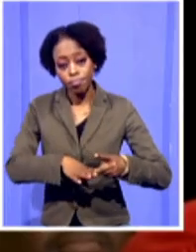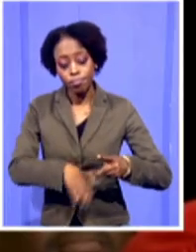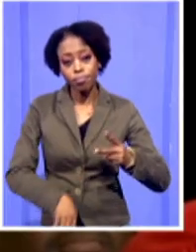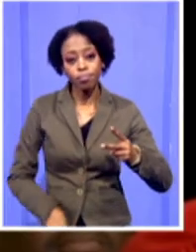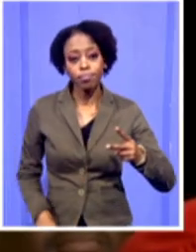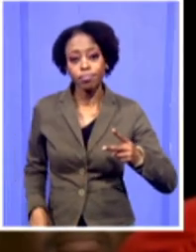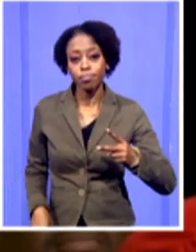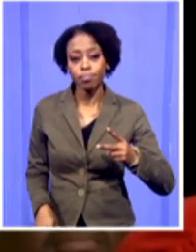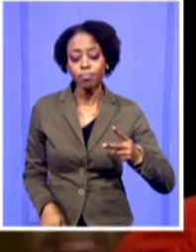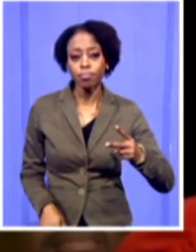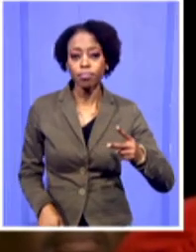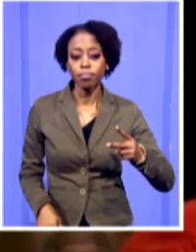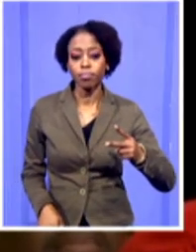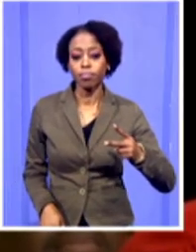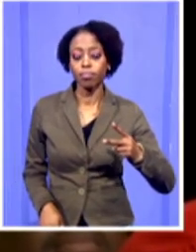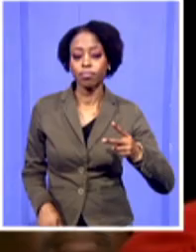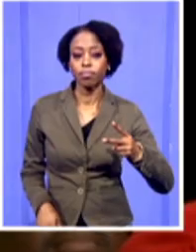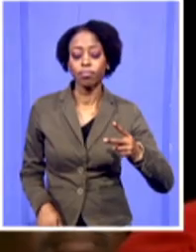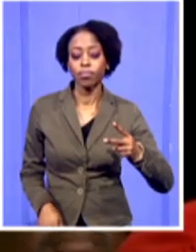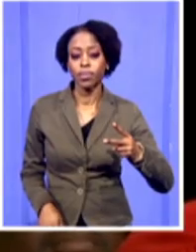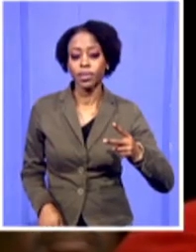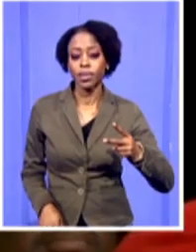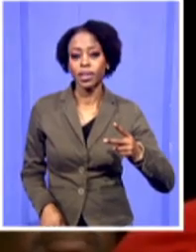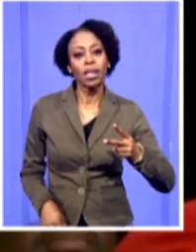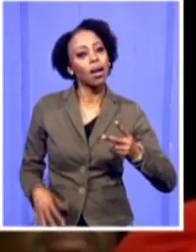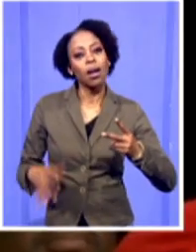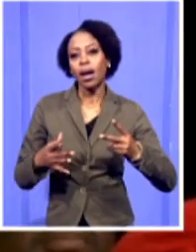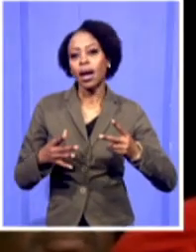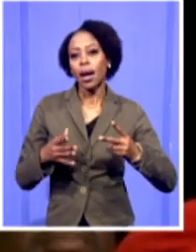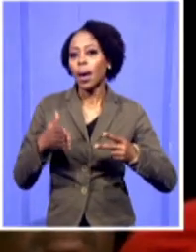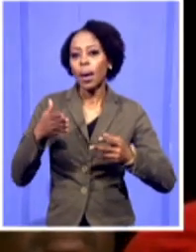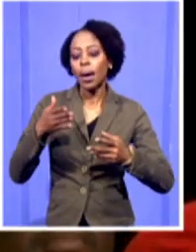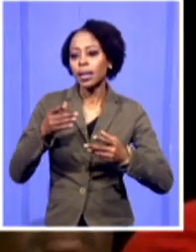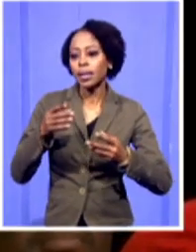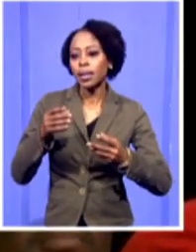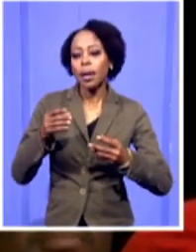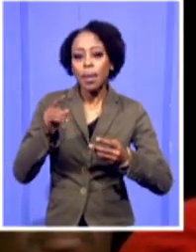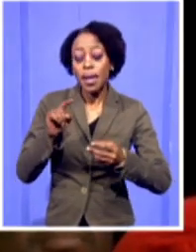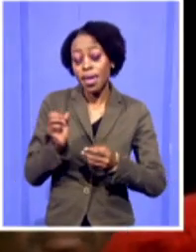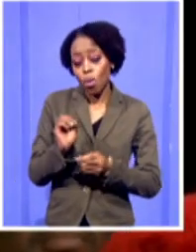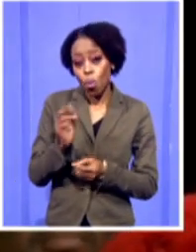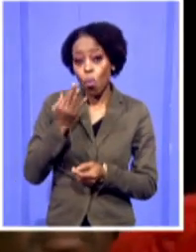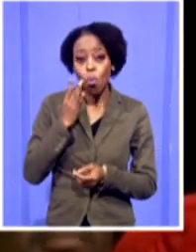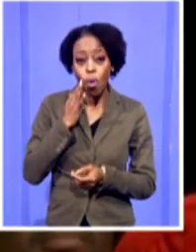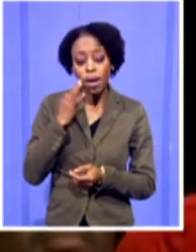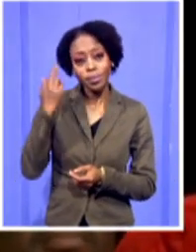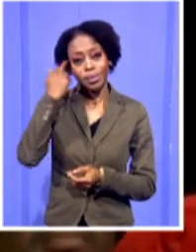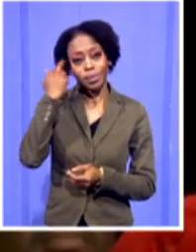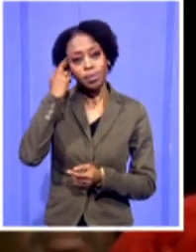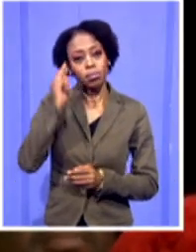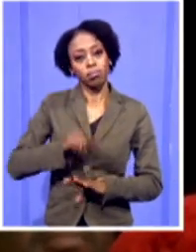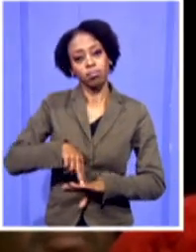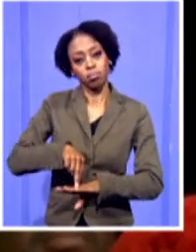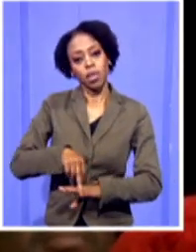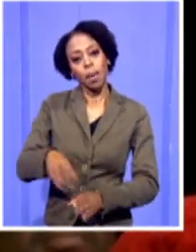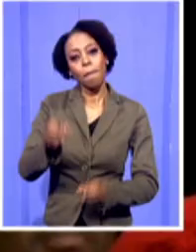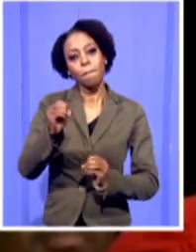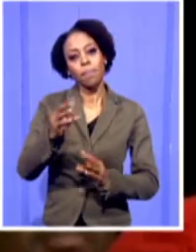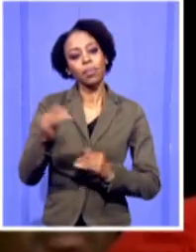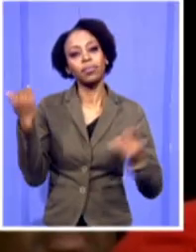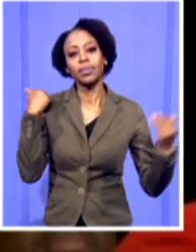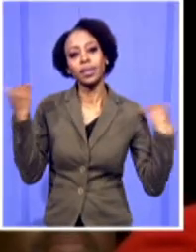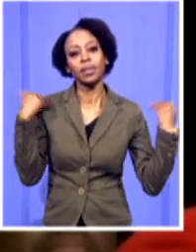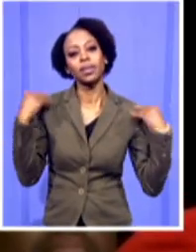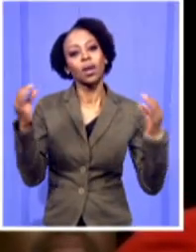Secondly, Chair, we are supporting that nothing must hinder the General Secretary of the party